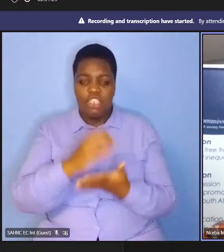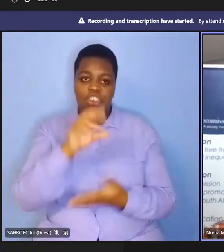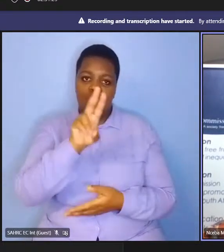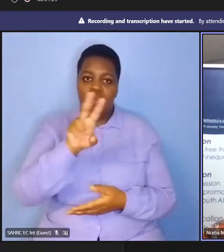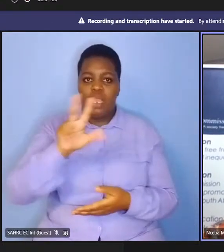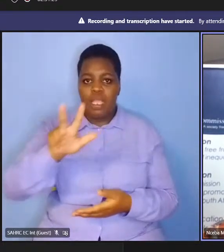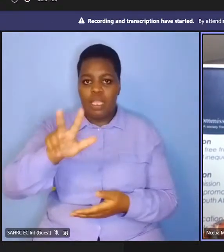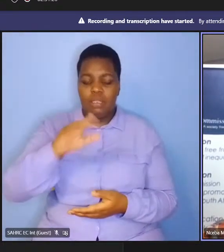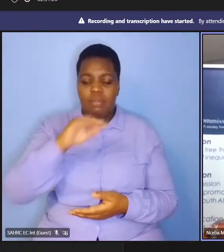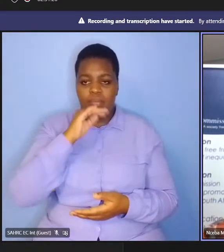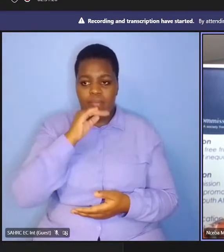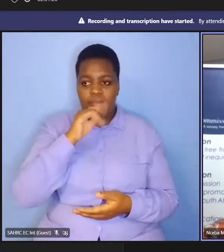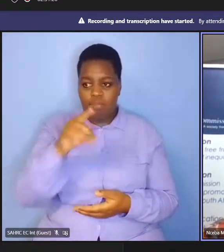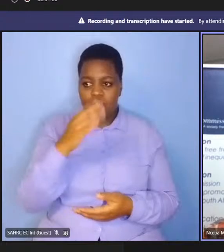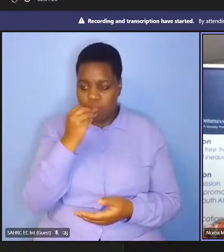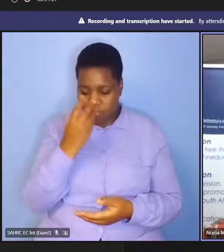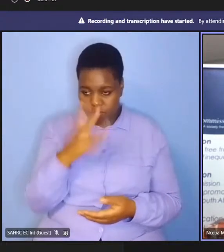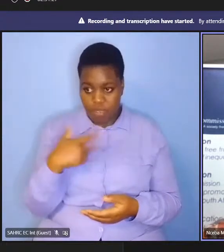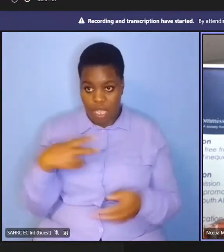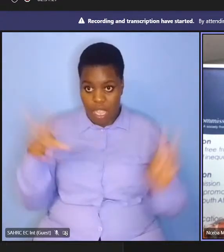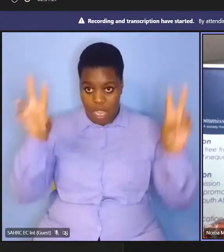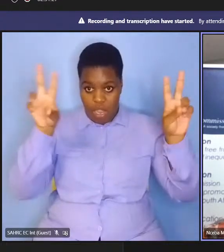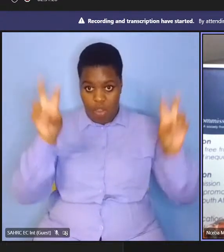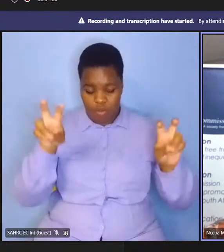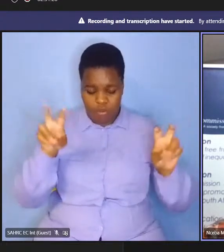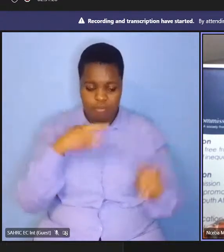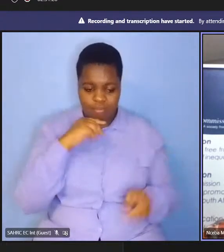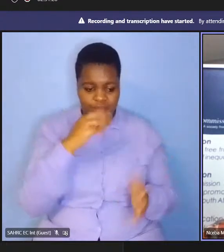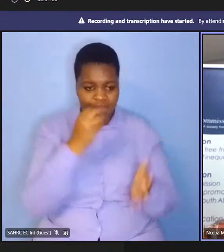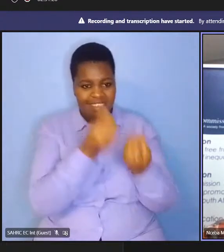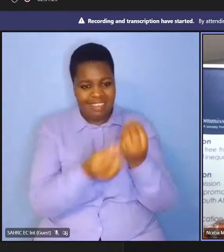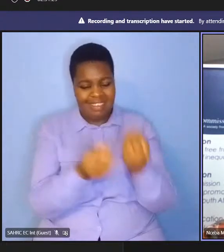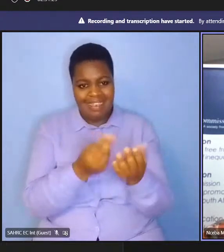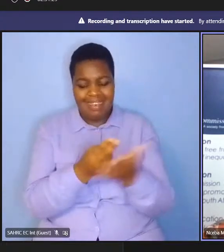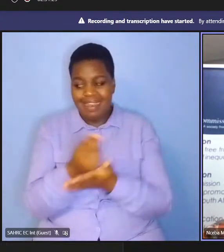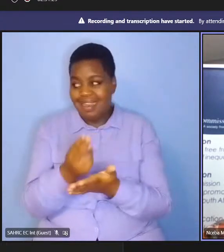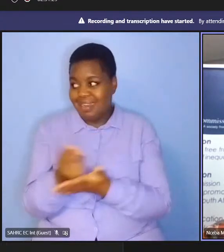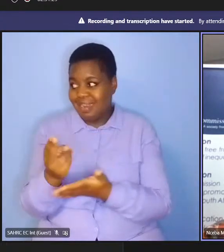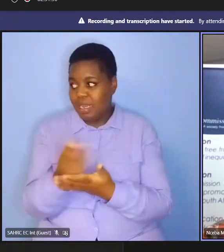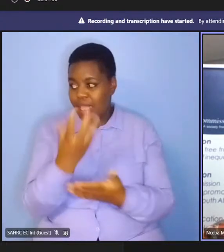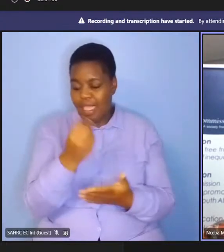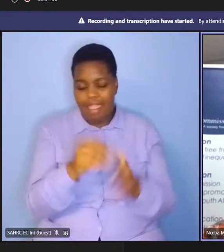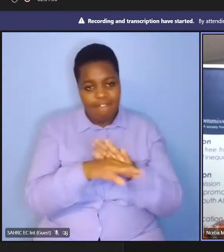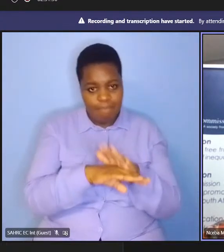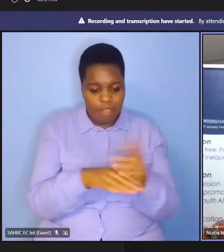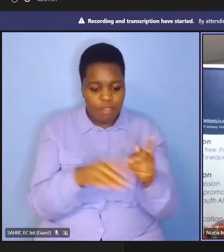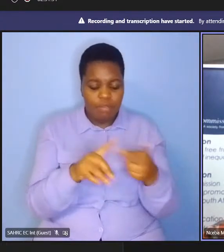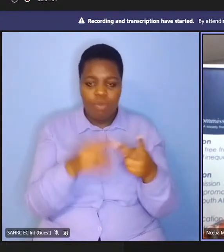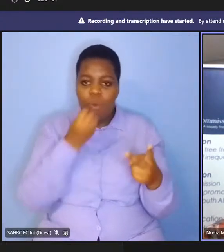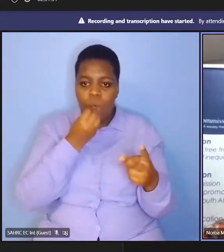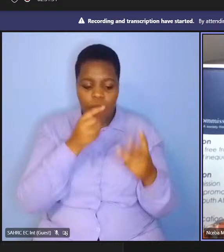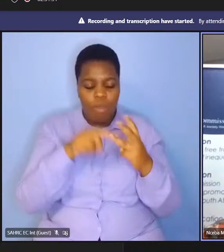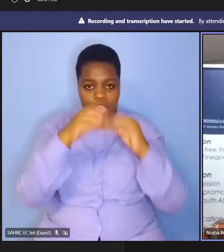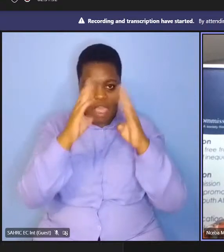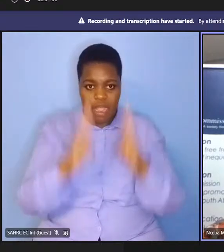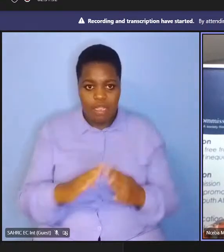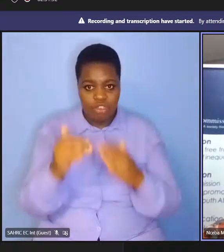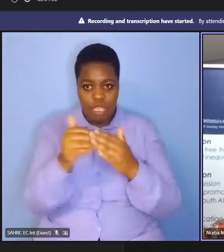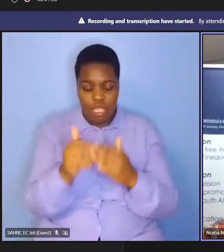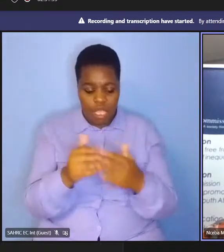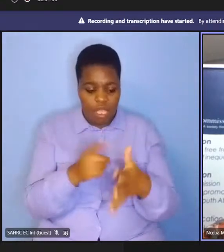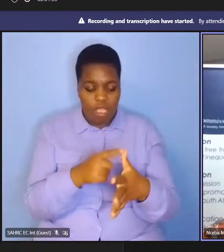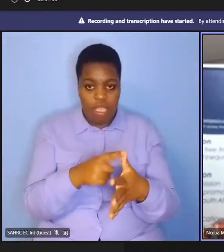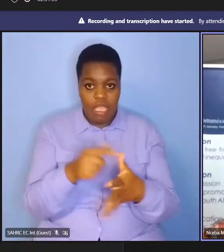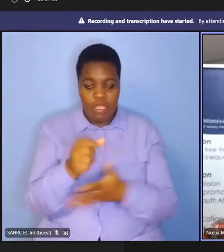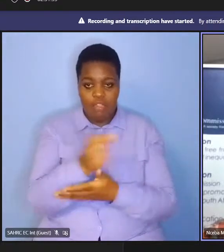cites, I quote, "Every child has the right to basic nutrition, shelter, healthcare, and